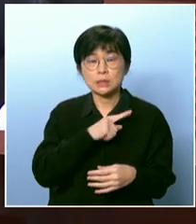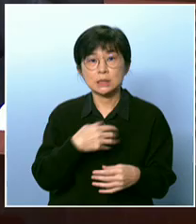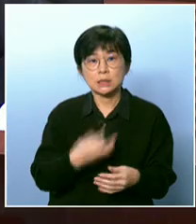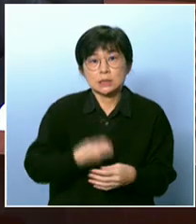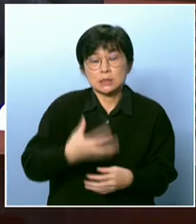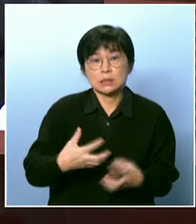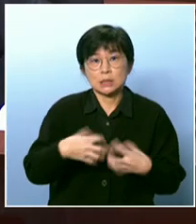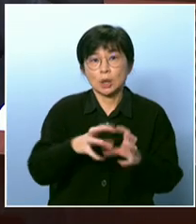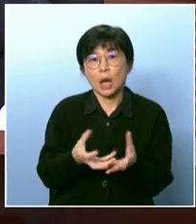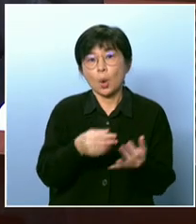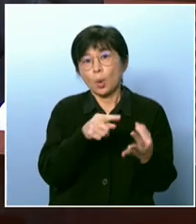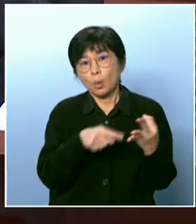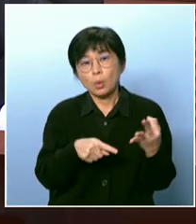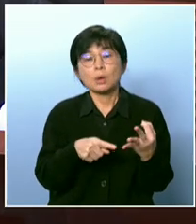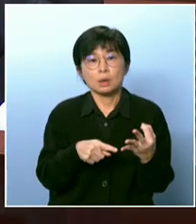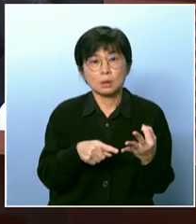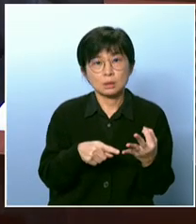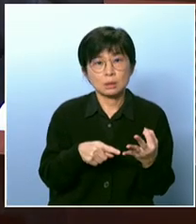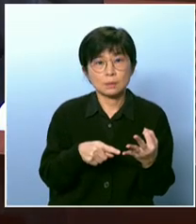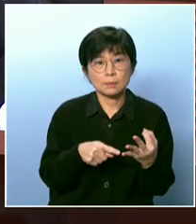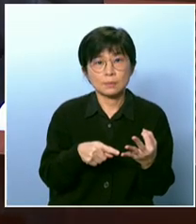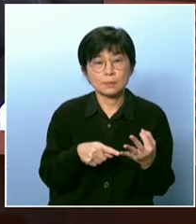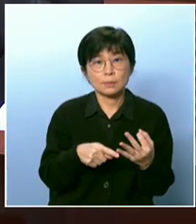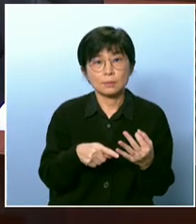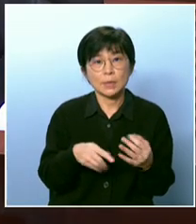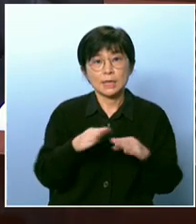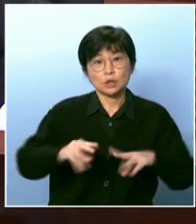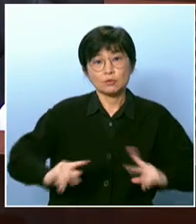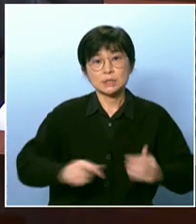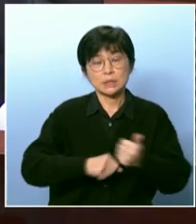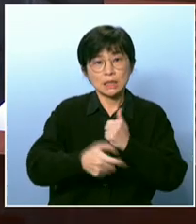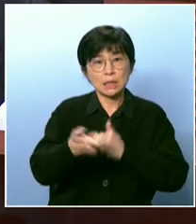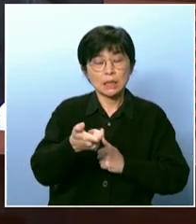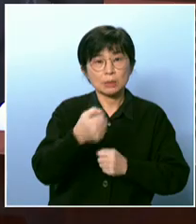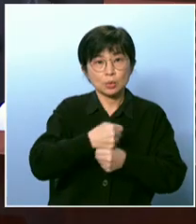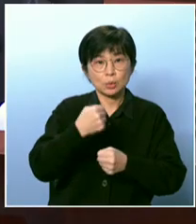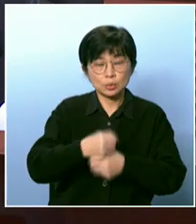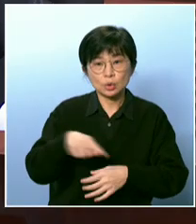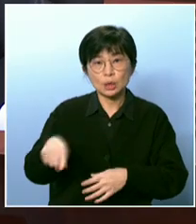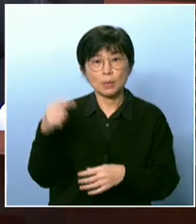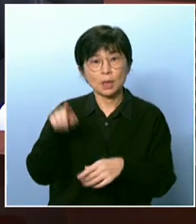Lastly, I would like to declare a charitable organization that I serve